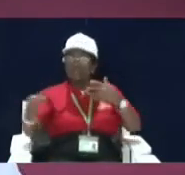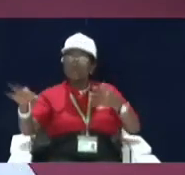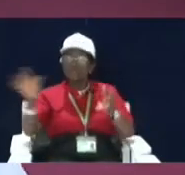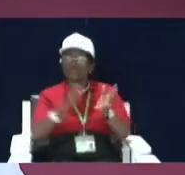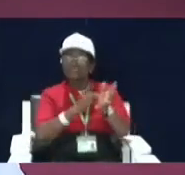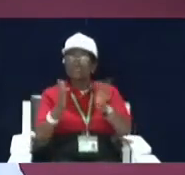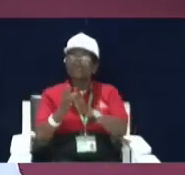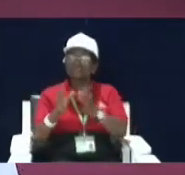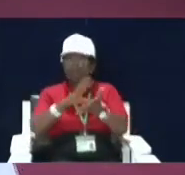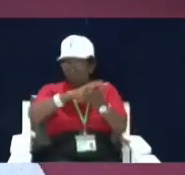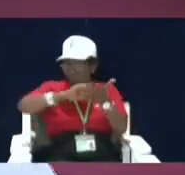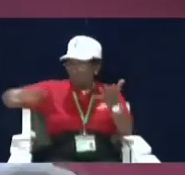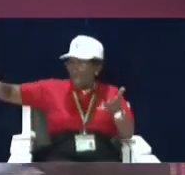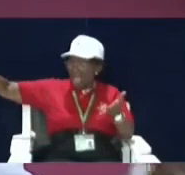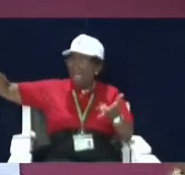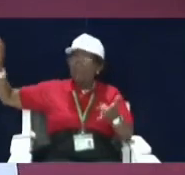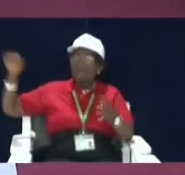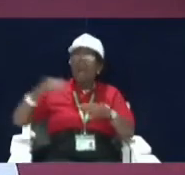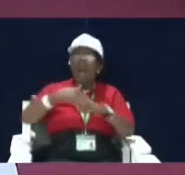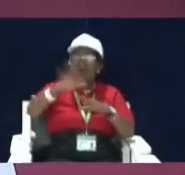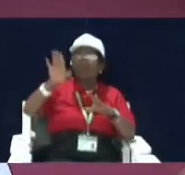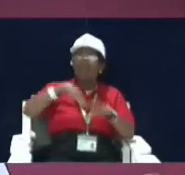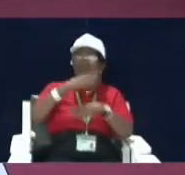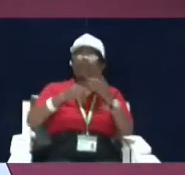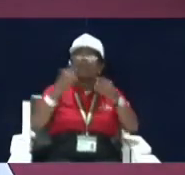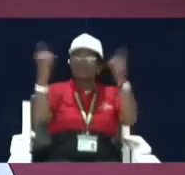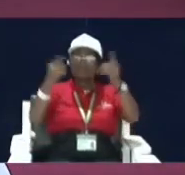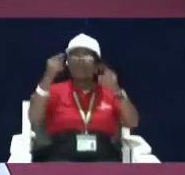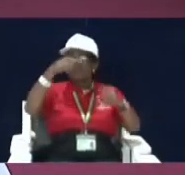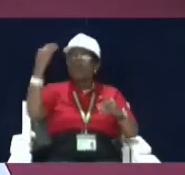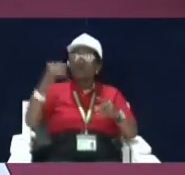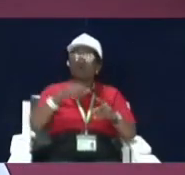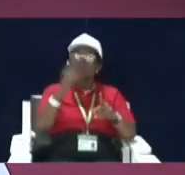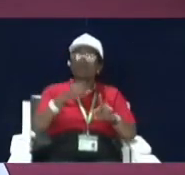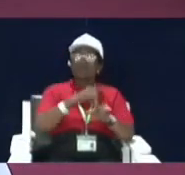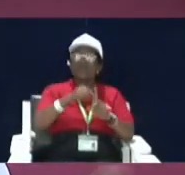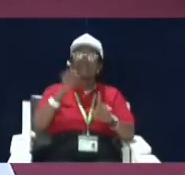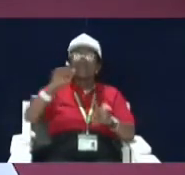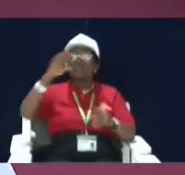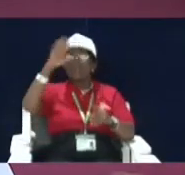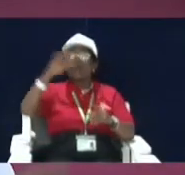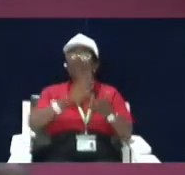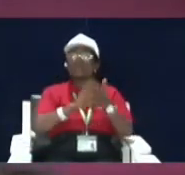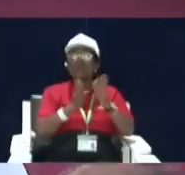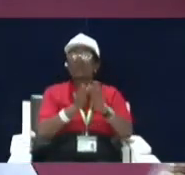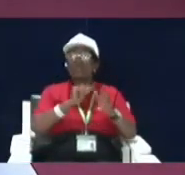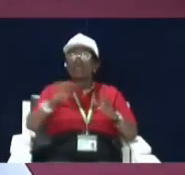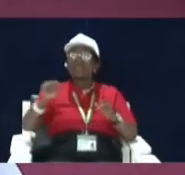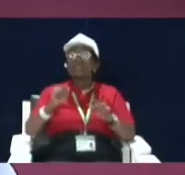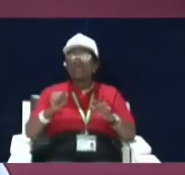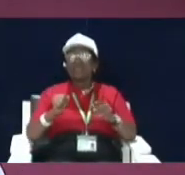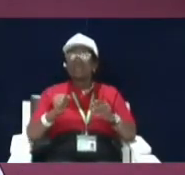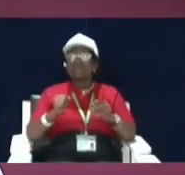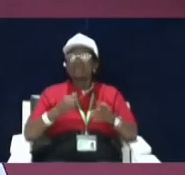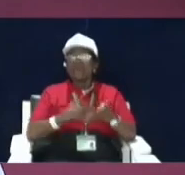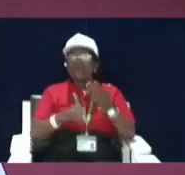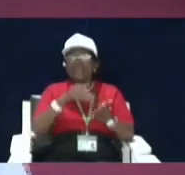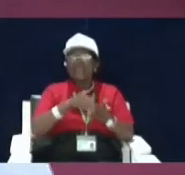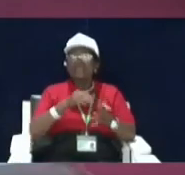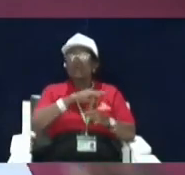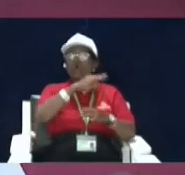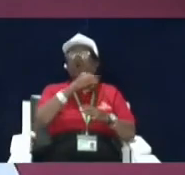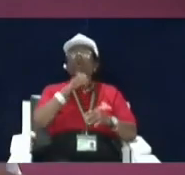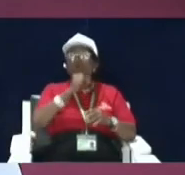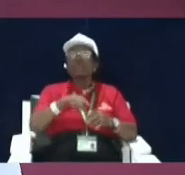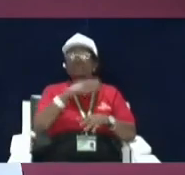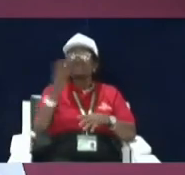all his sins. Because when a man is in Christ, a new creature, all things are pass away. All